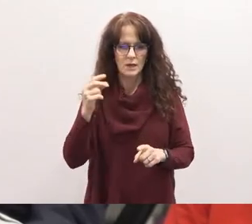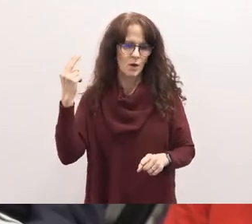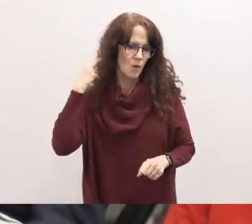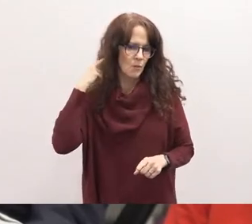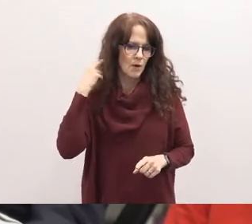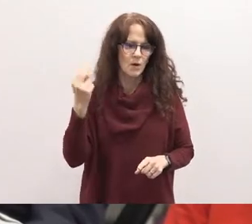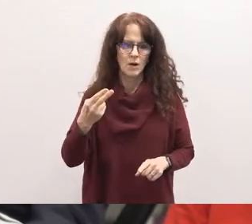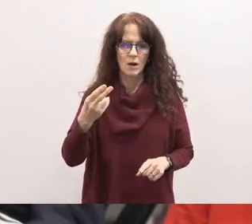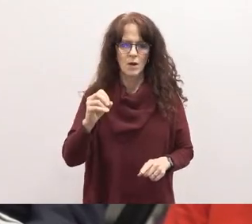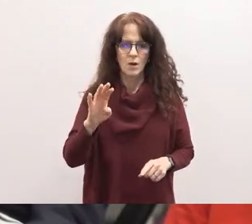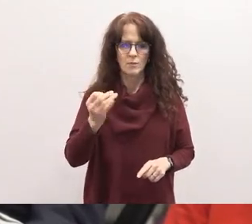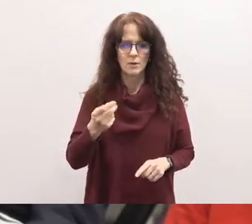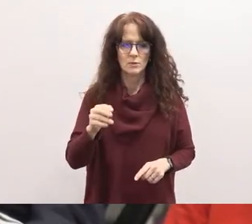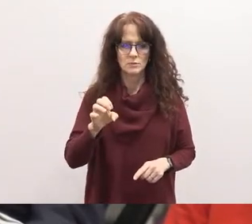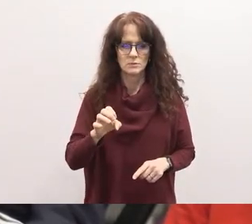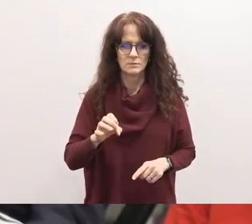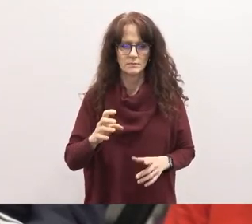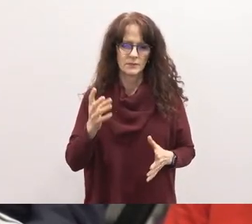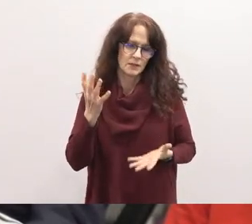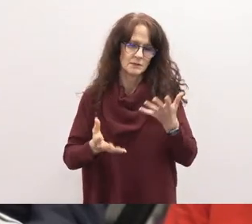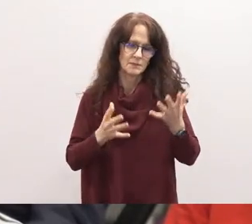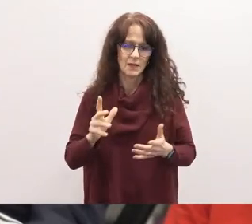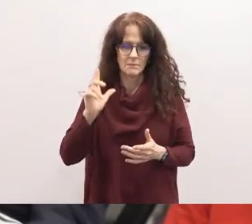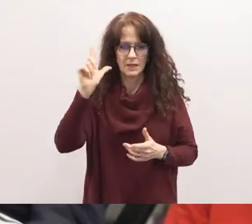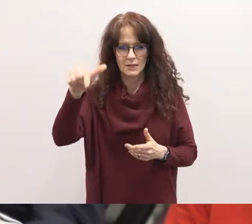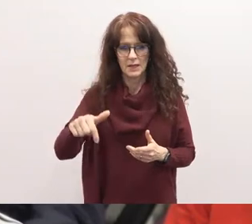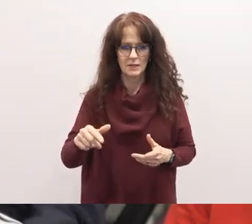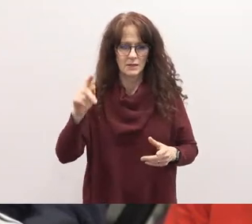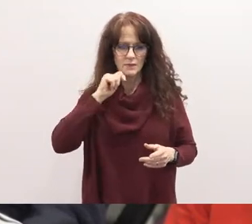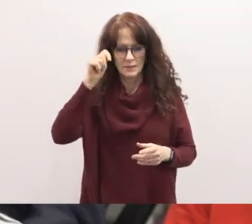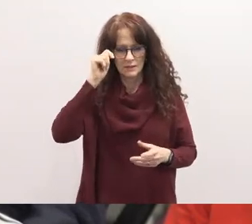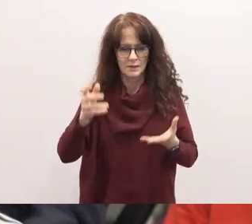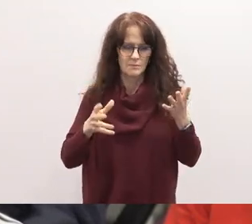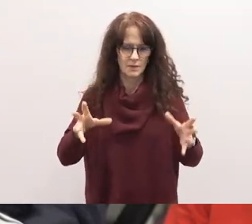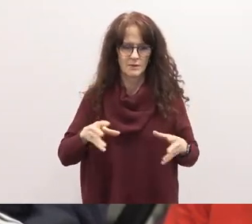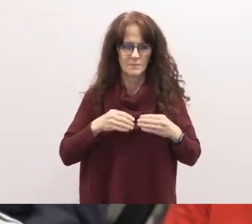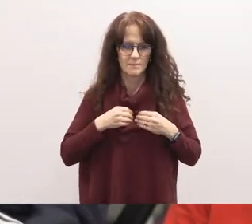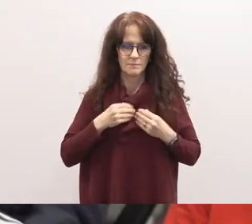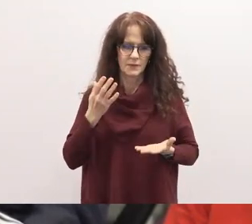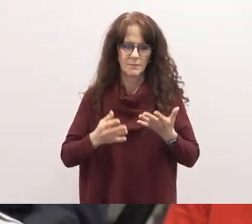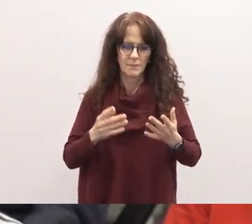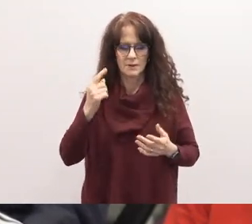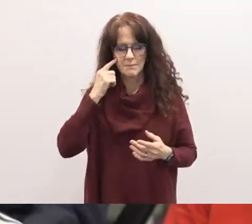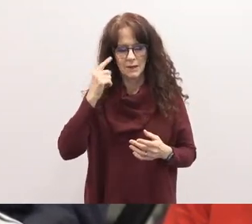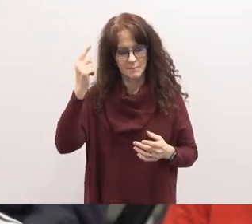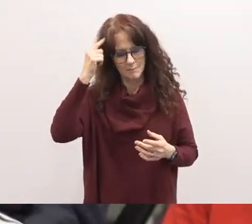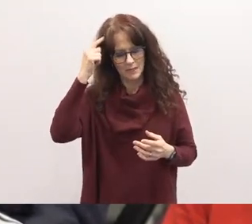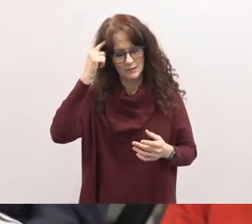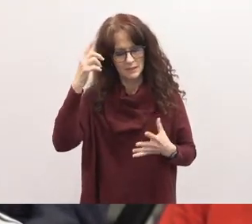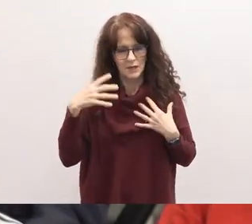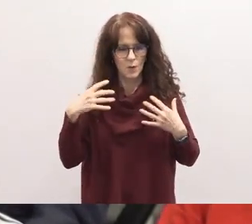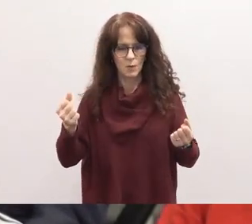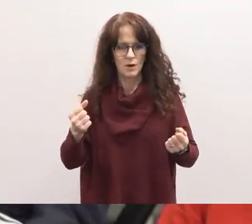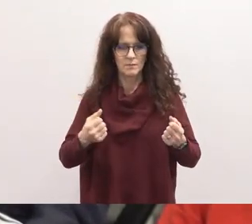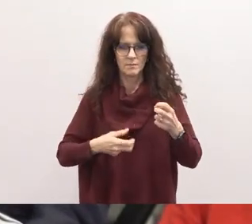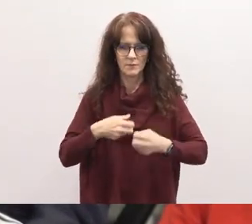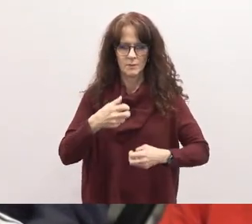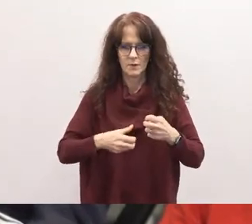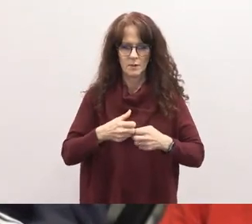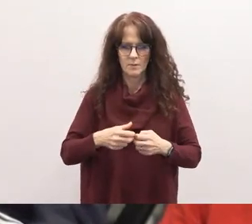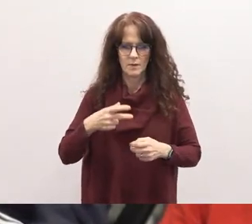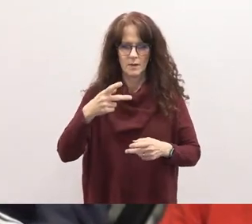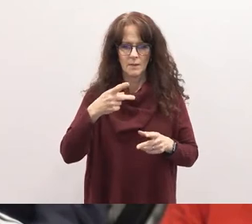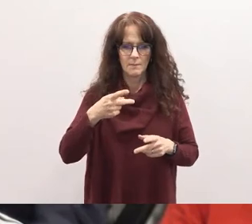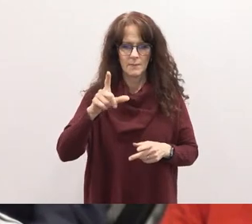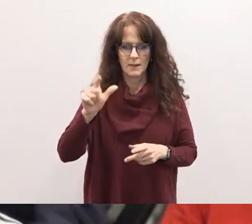may discover that they actually accept their bodies. These teens may become mentally well. And that's a problem for Planned Parenthood and the